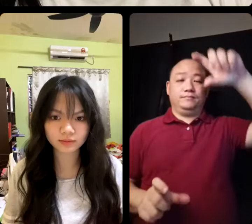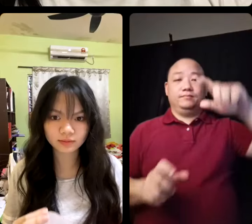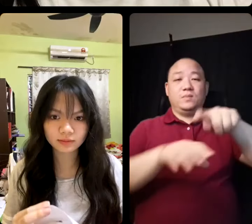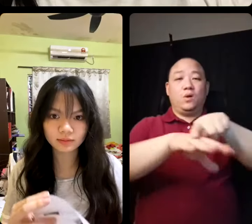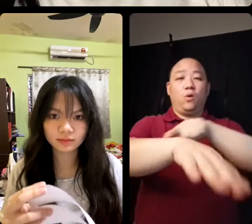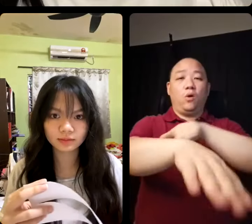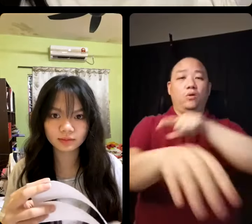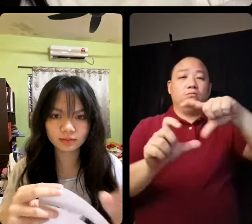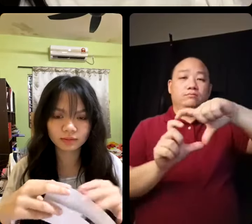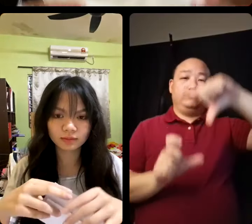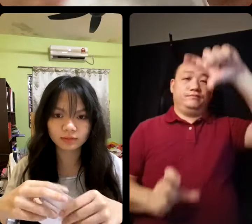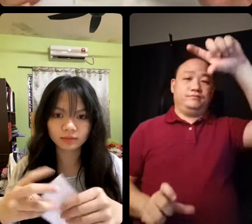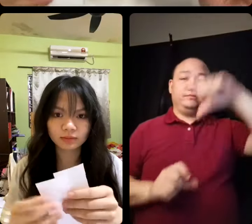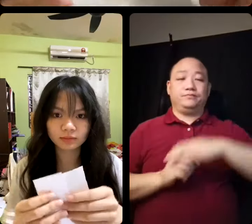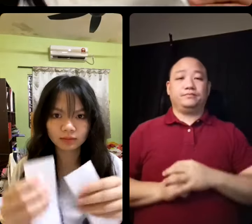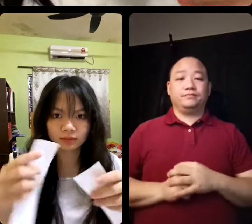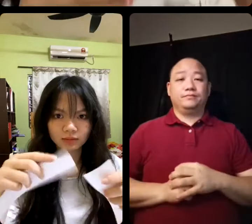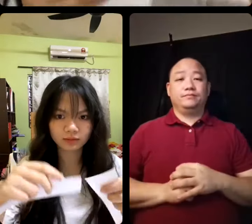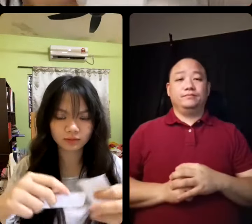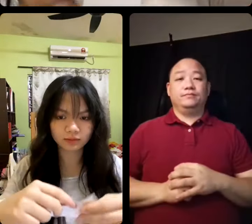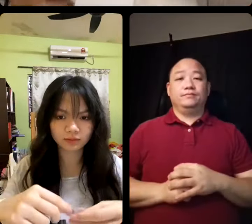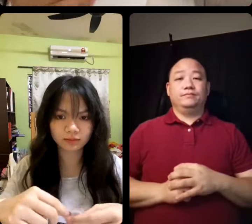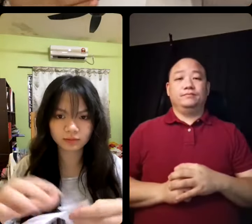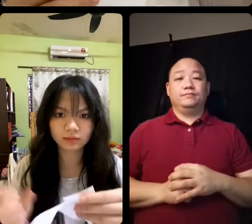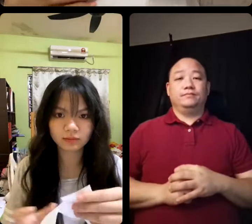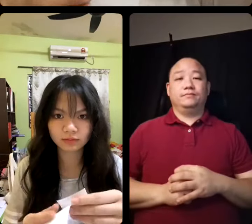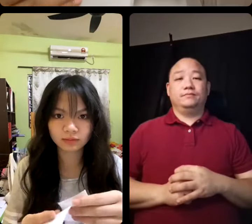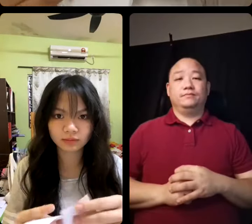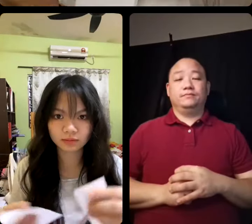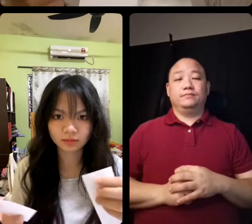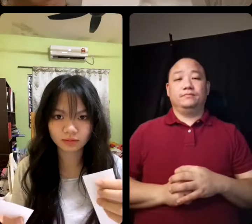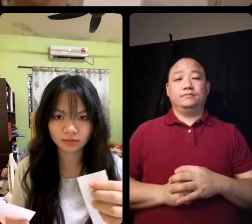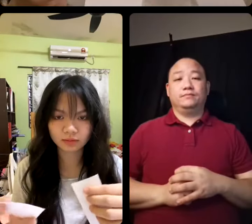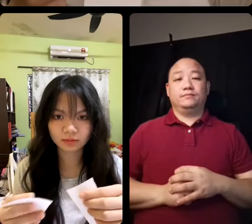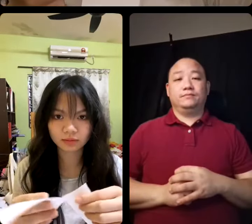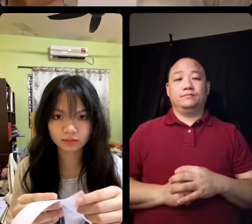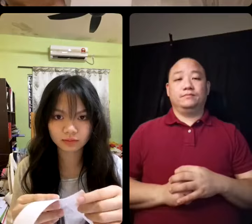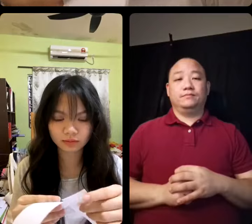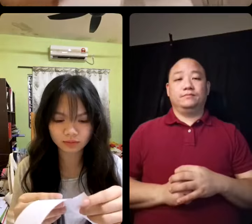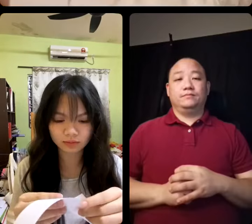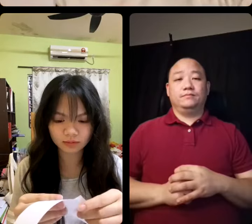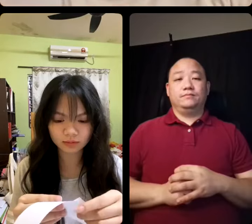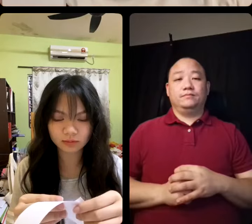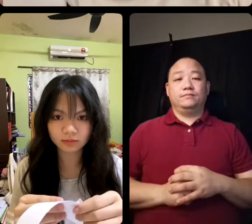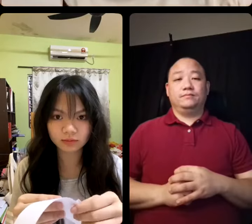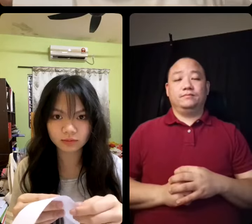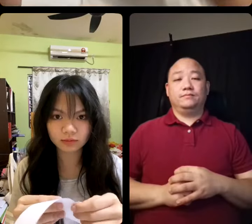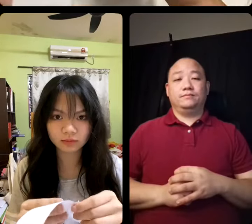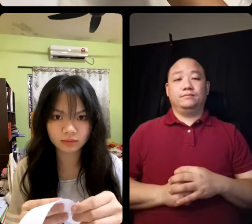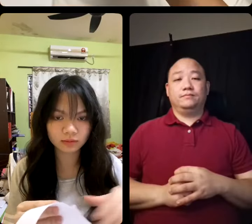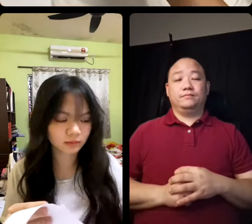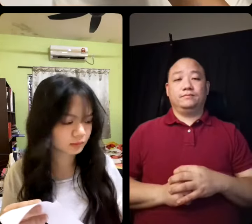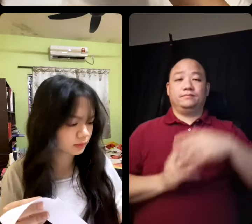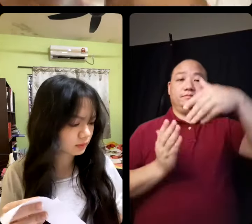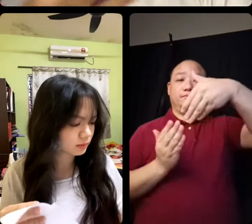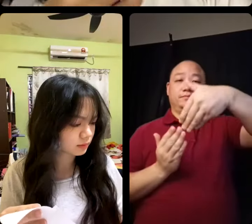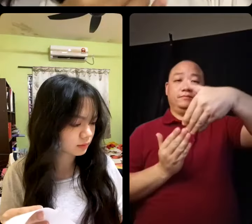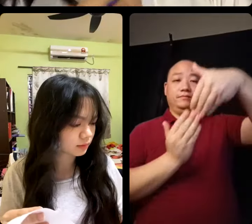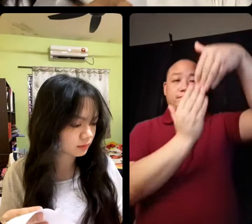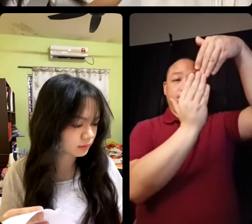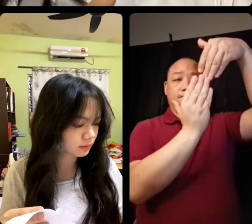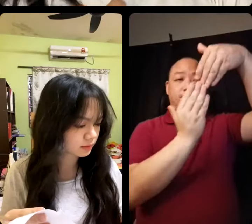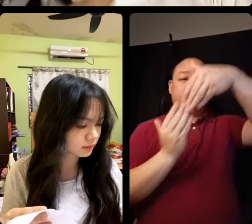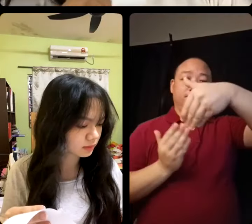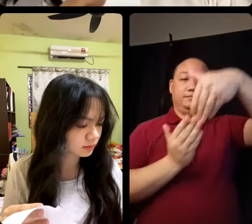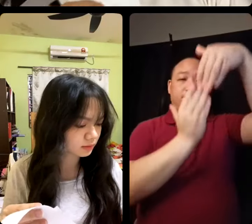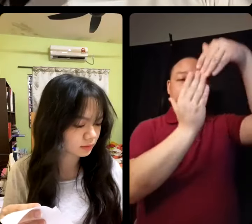strap together. Actually, you just need to combine 3, alright? So this one, put it together over here. I mean, you can use your glue with you. Okay,